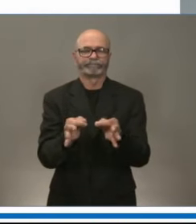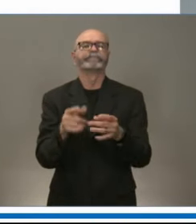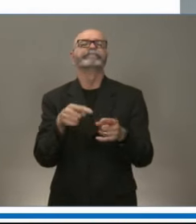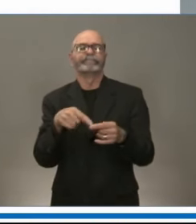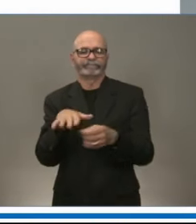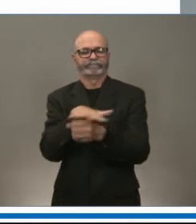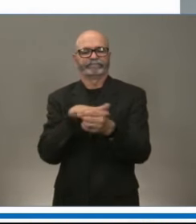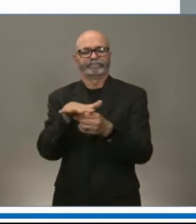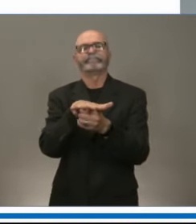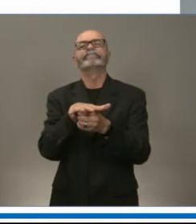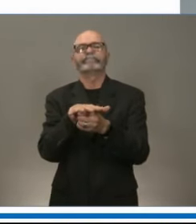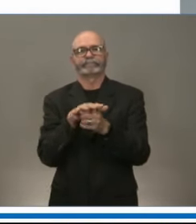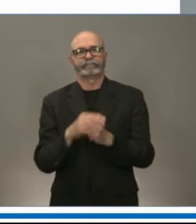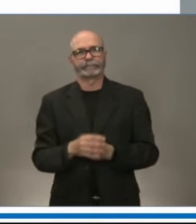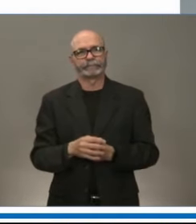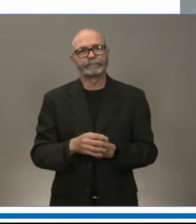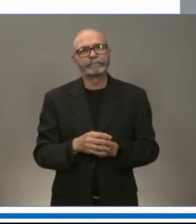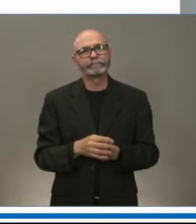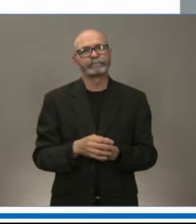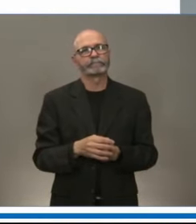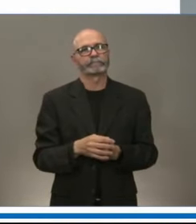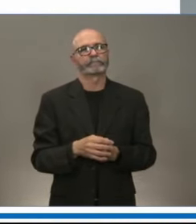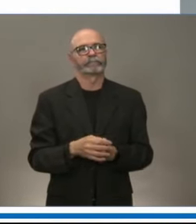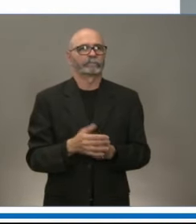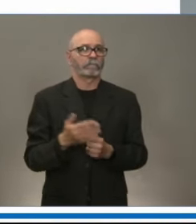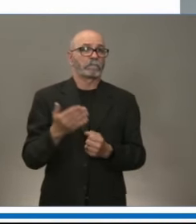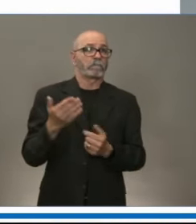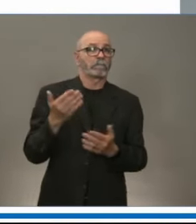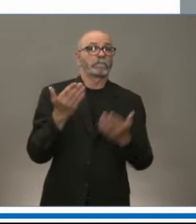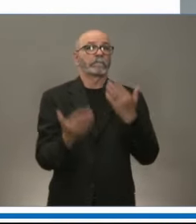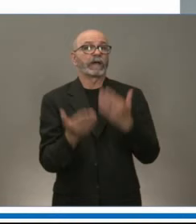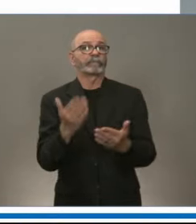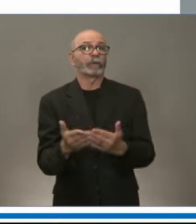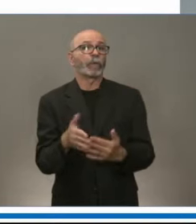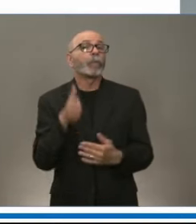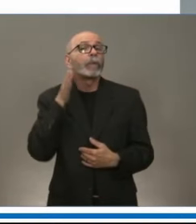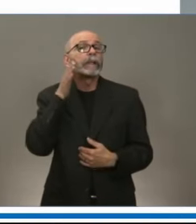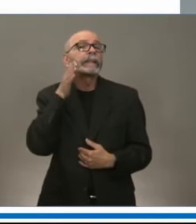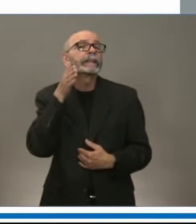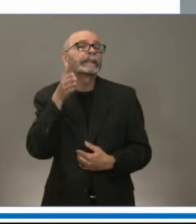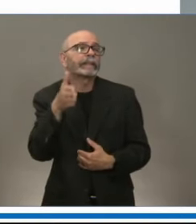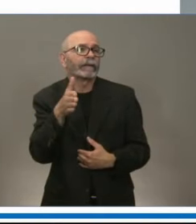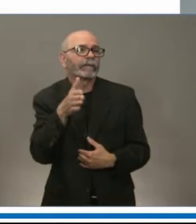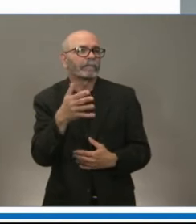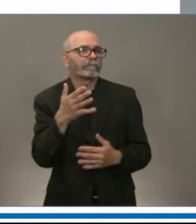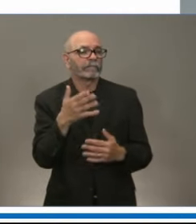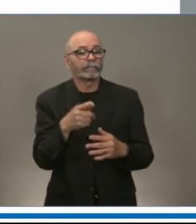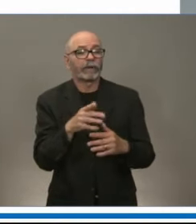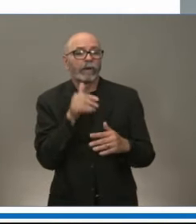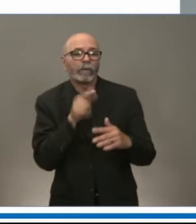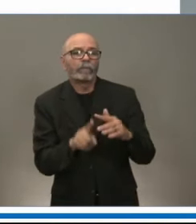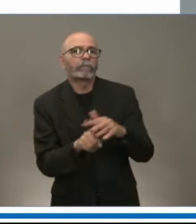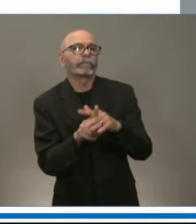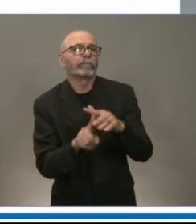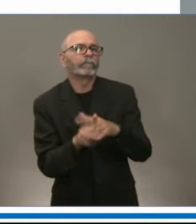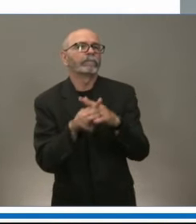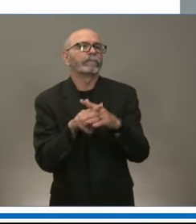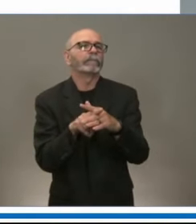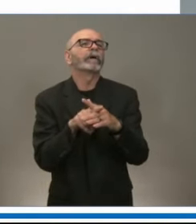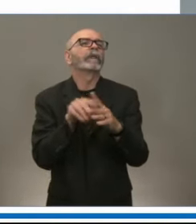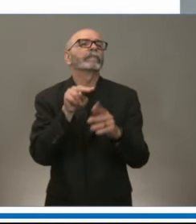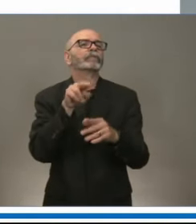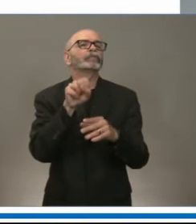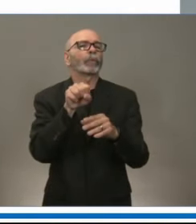that make me increasingly concerned that we do have the beginnings of community spread here in Nova Scotia, as public health does all